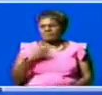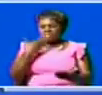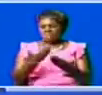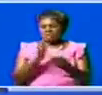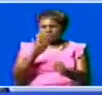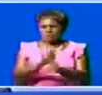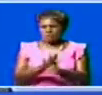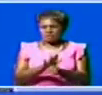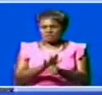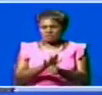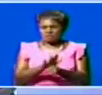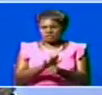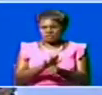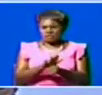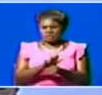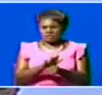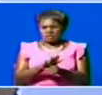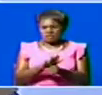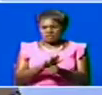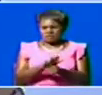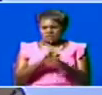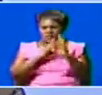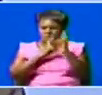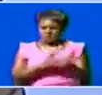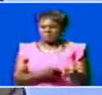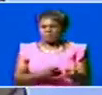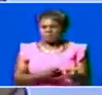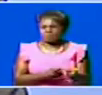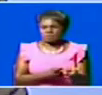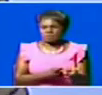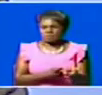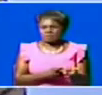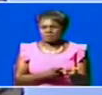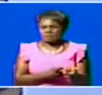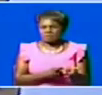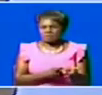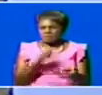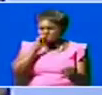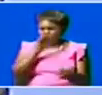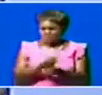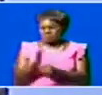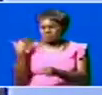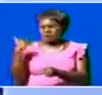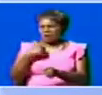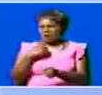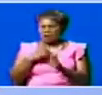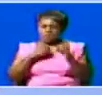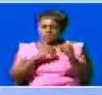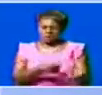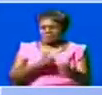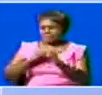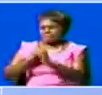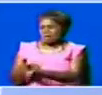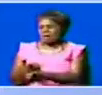Thank you very much, Amimo, for that report. And as I've already promised you, we have goodies with us in